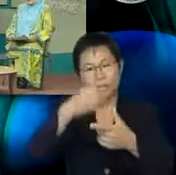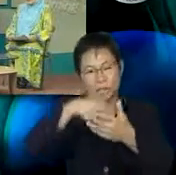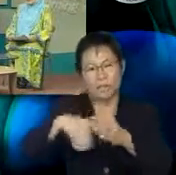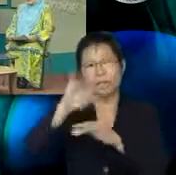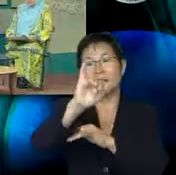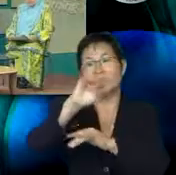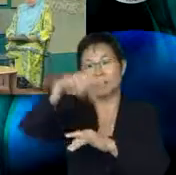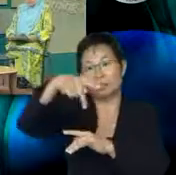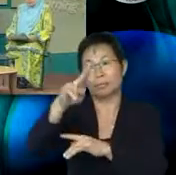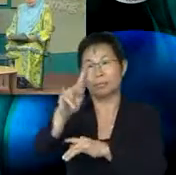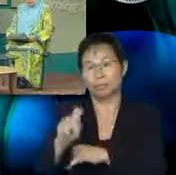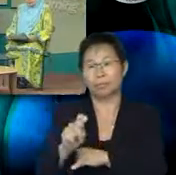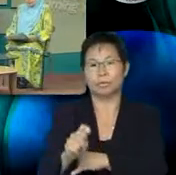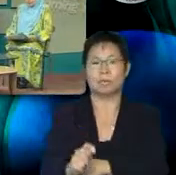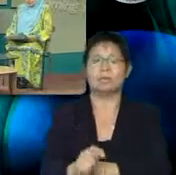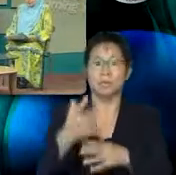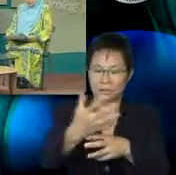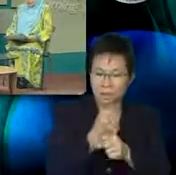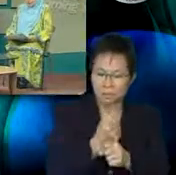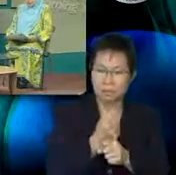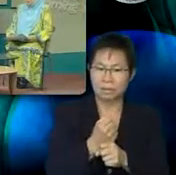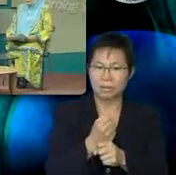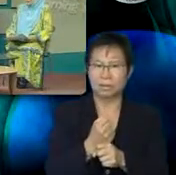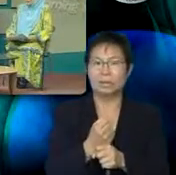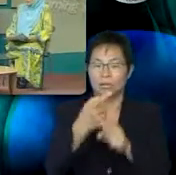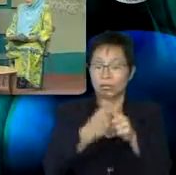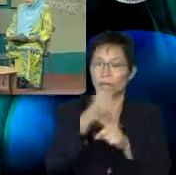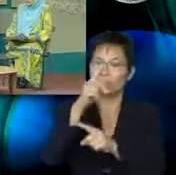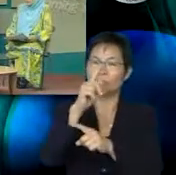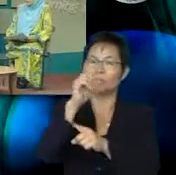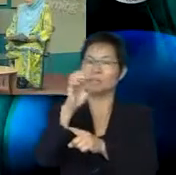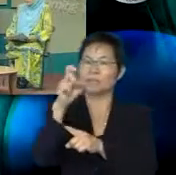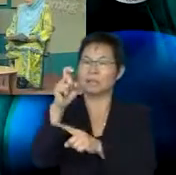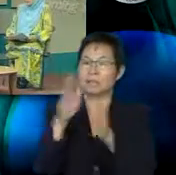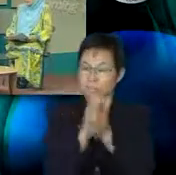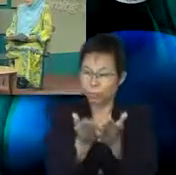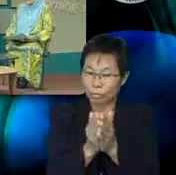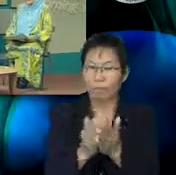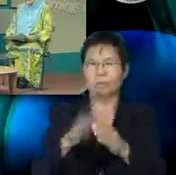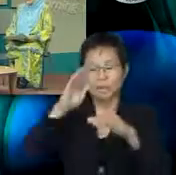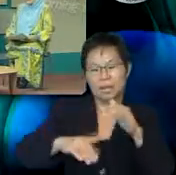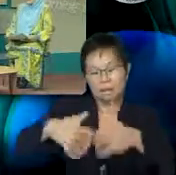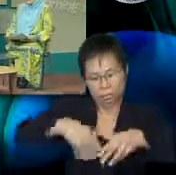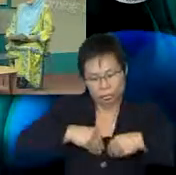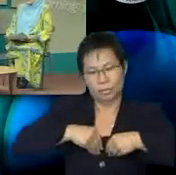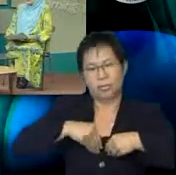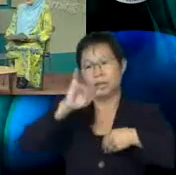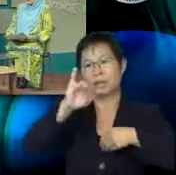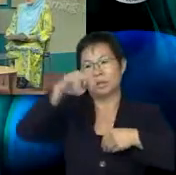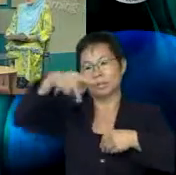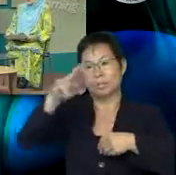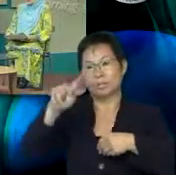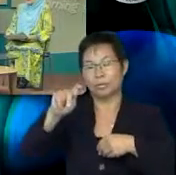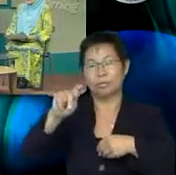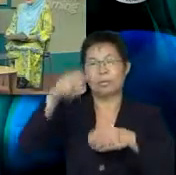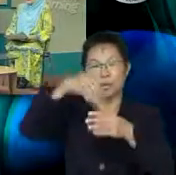input. Thus, if students receive input from the textbook on day one, they can then receive input in the form